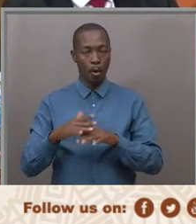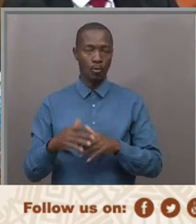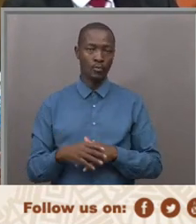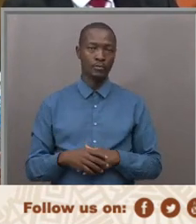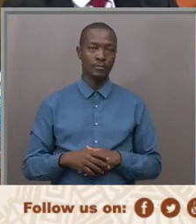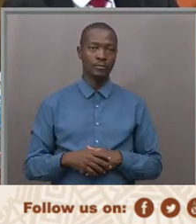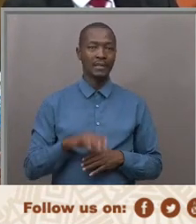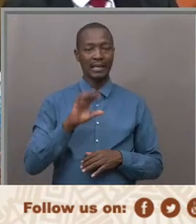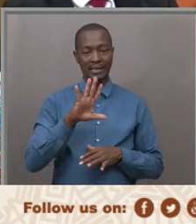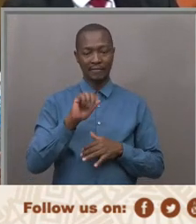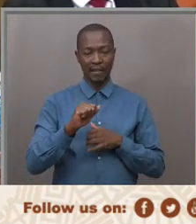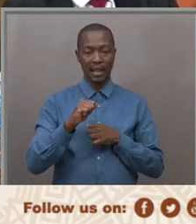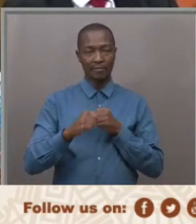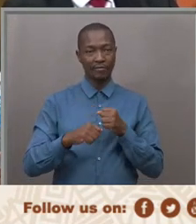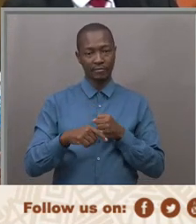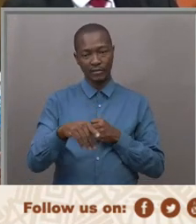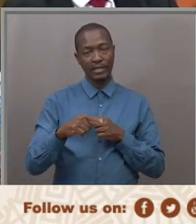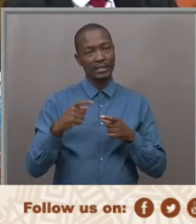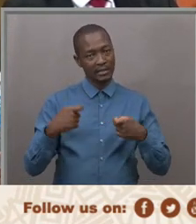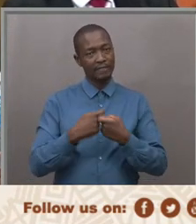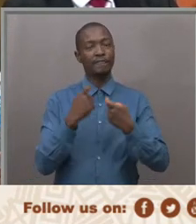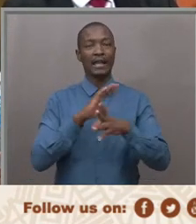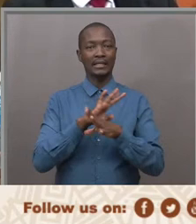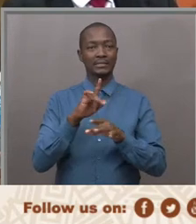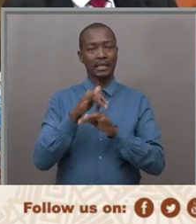the fight against crime.